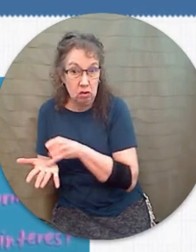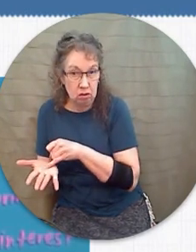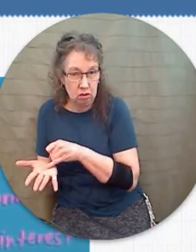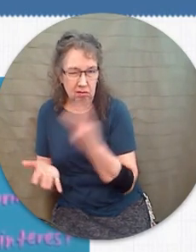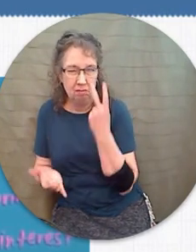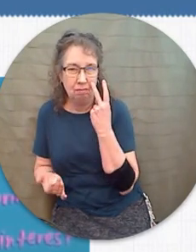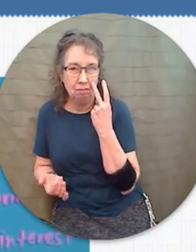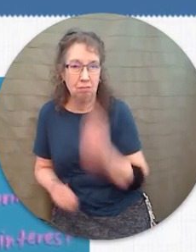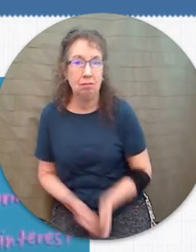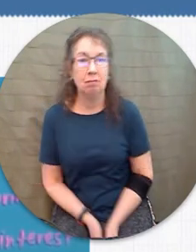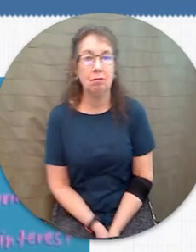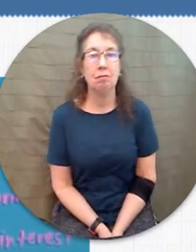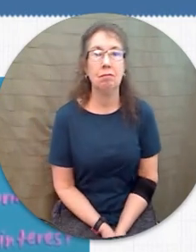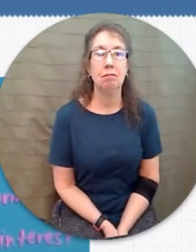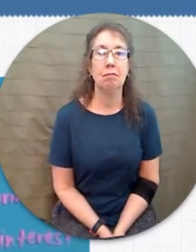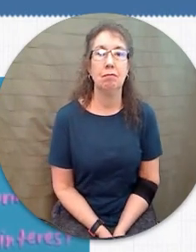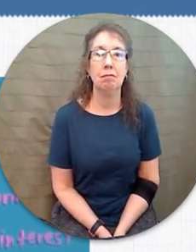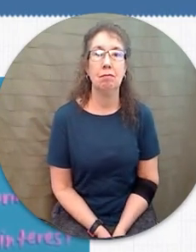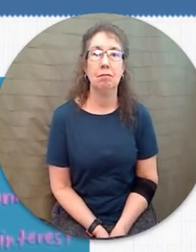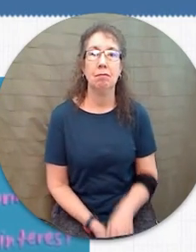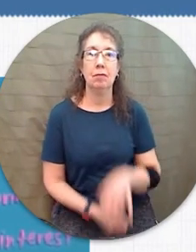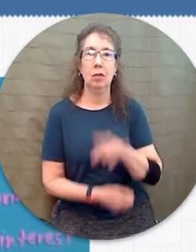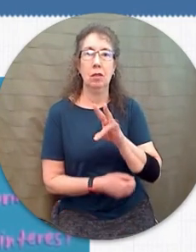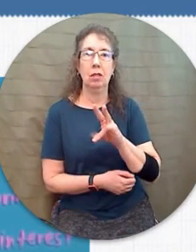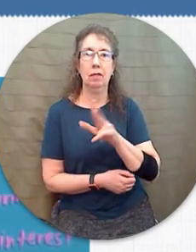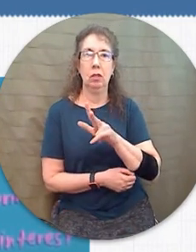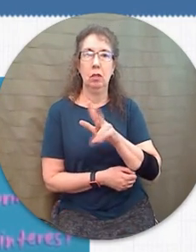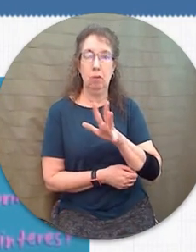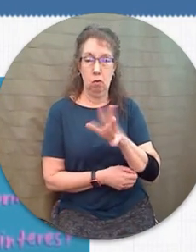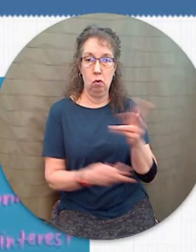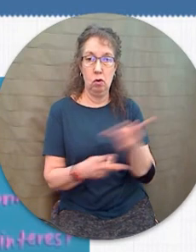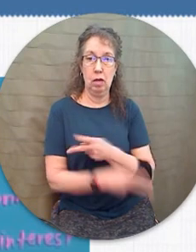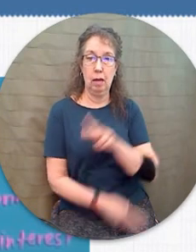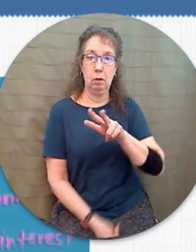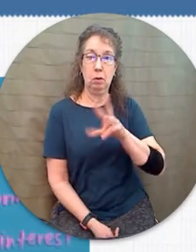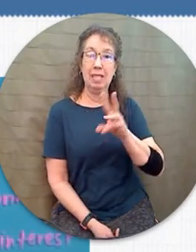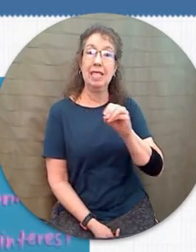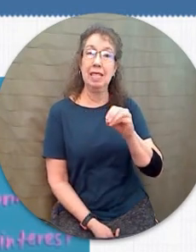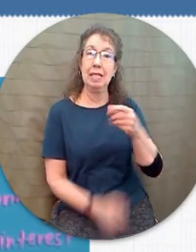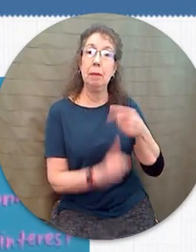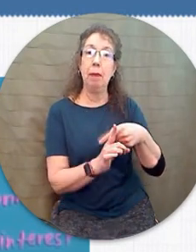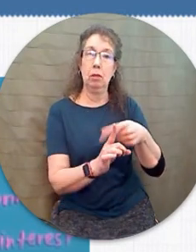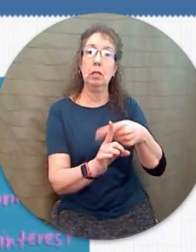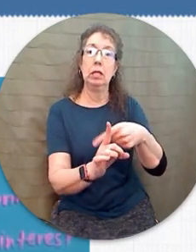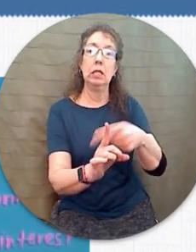So we do 734 times 360 monthly payments.